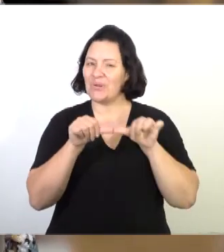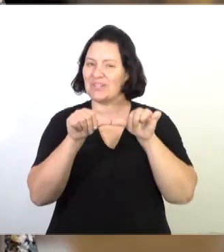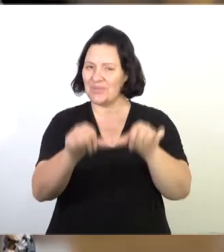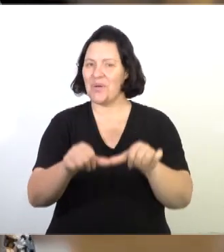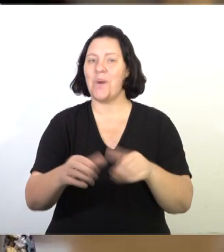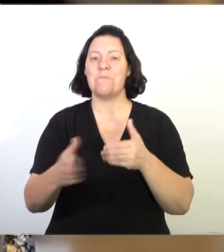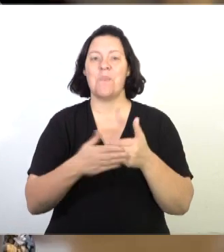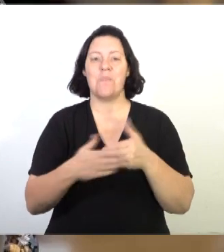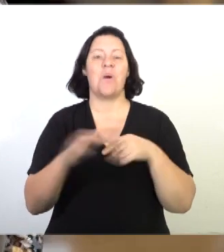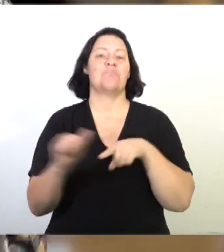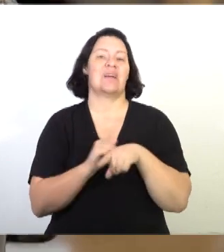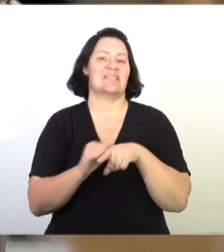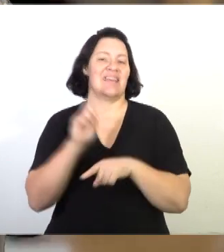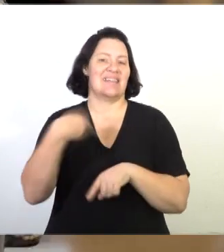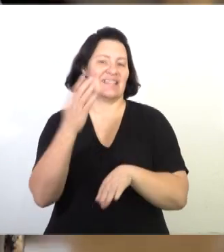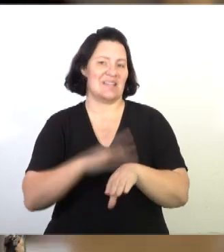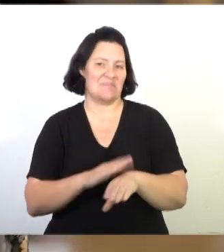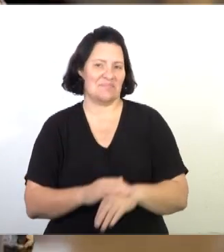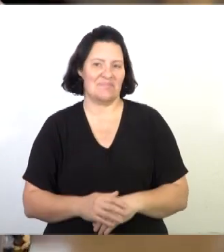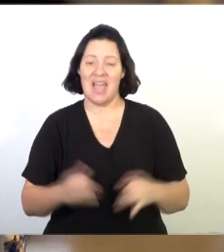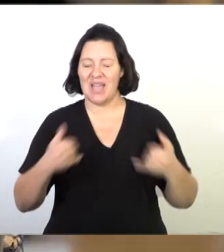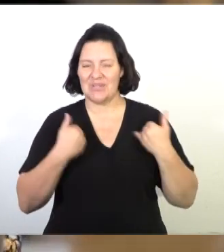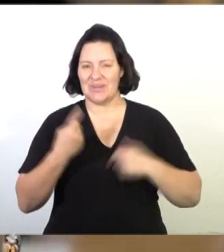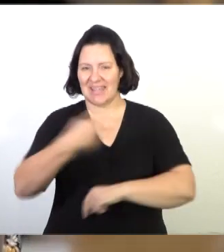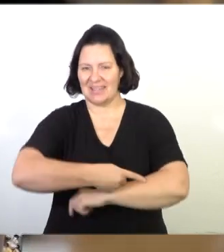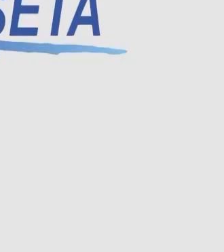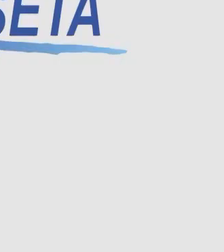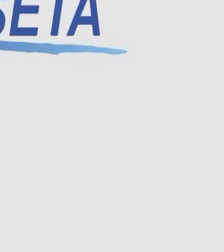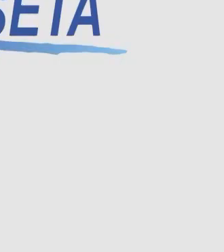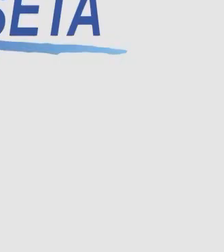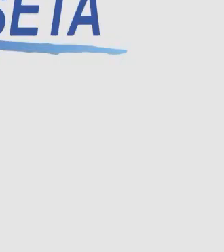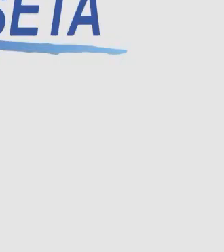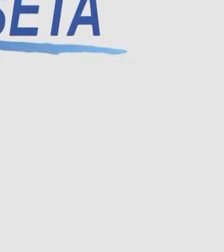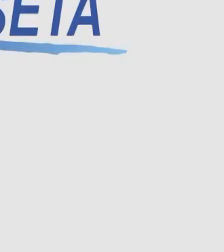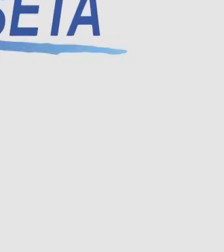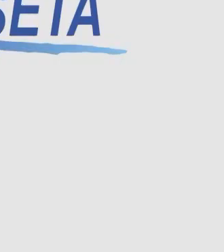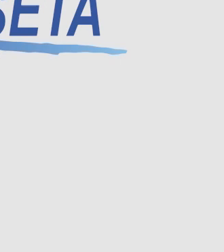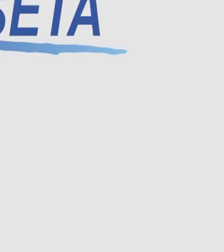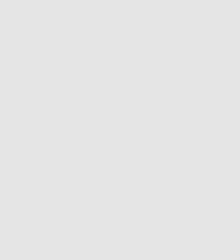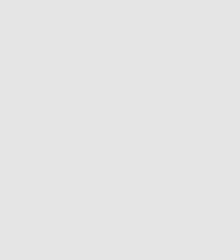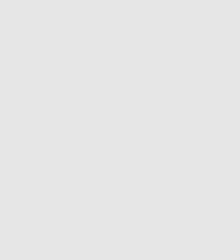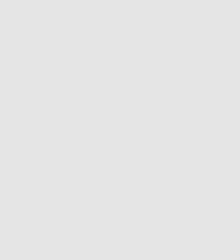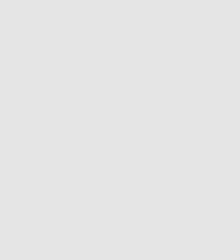continue with more practice questions next time. Have a good day.